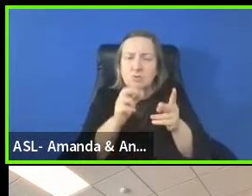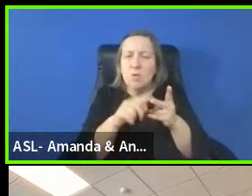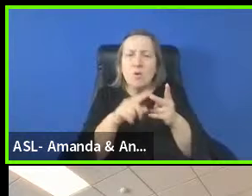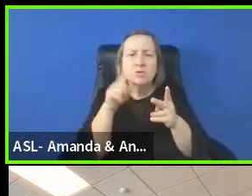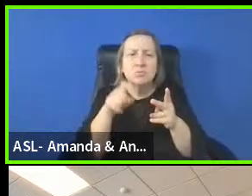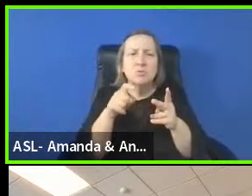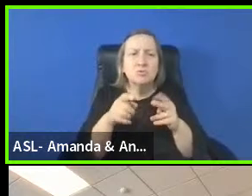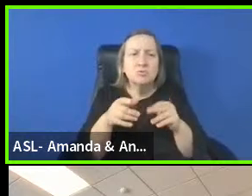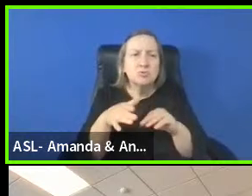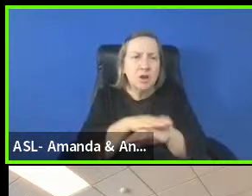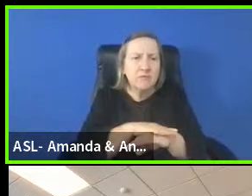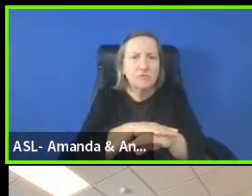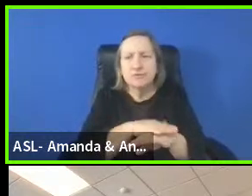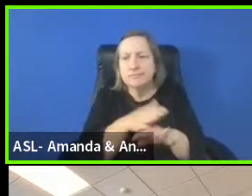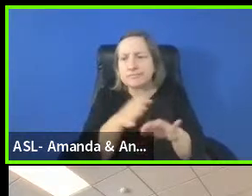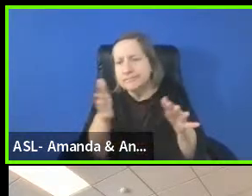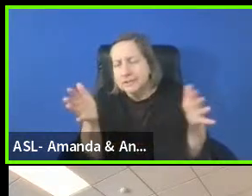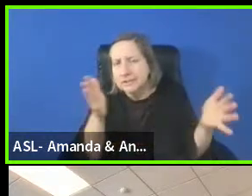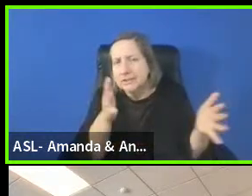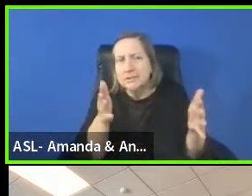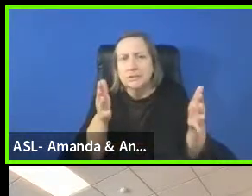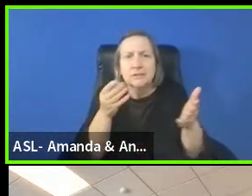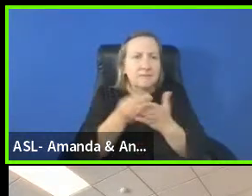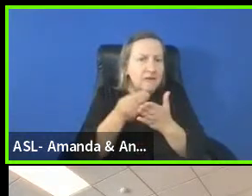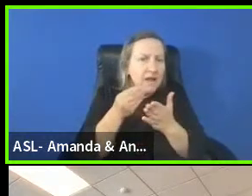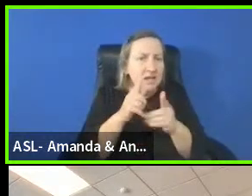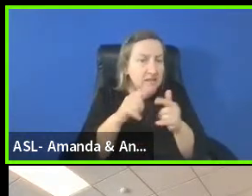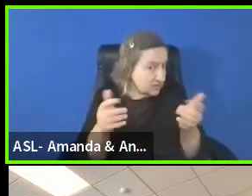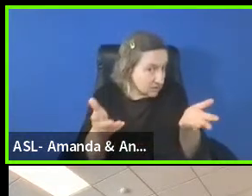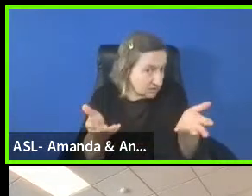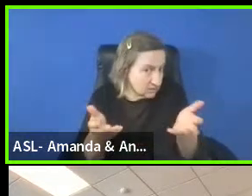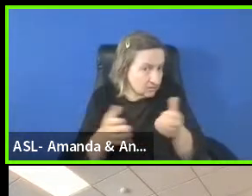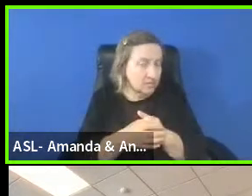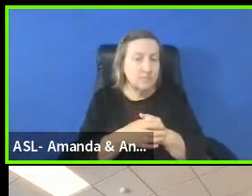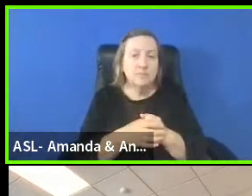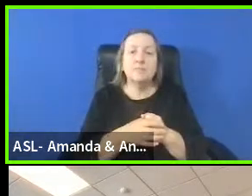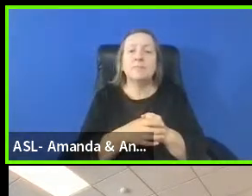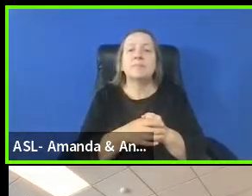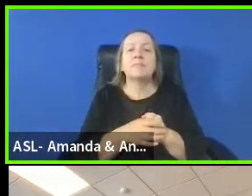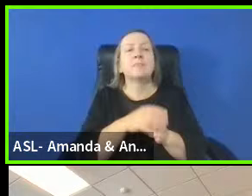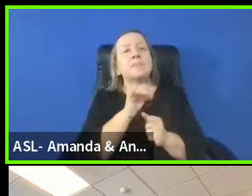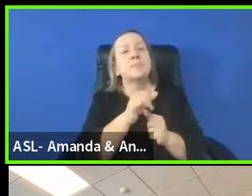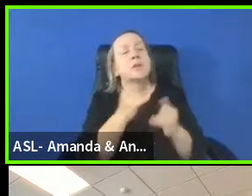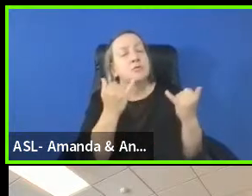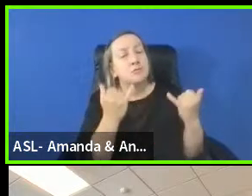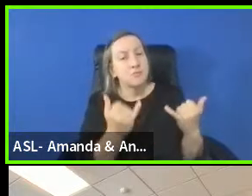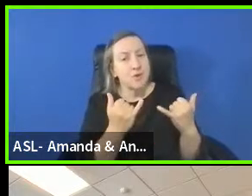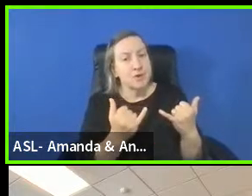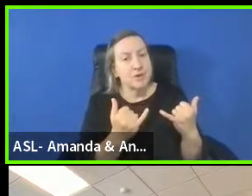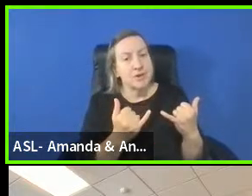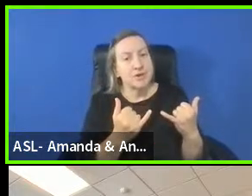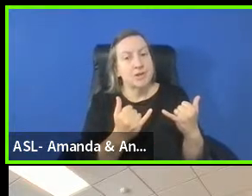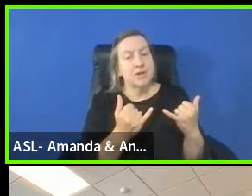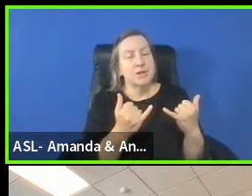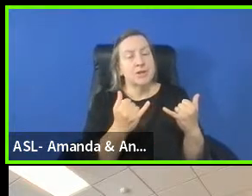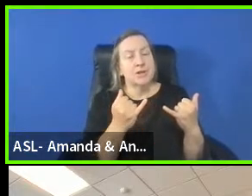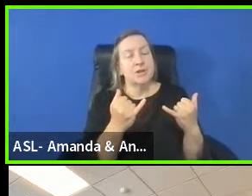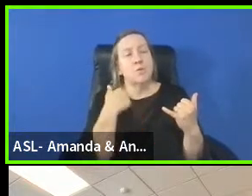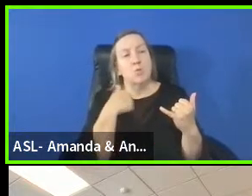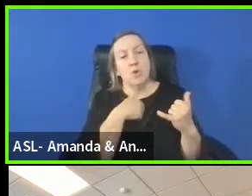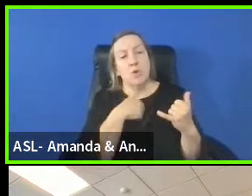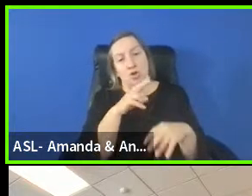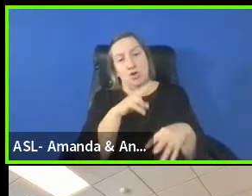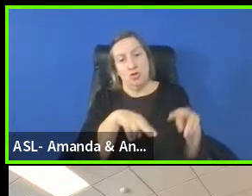to help cover, financing and so forth? So right now, Jeffrey, we are